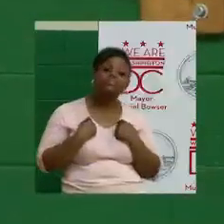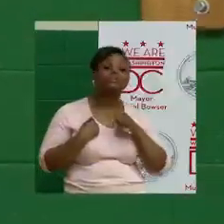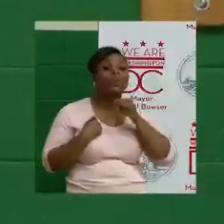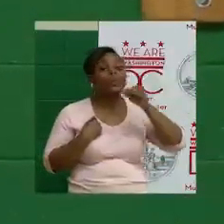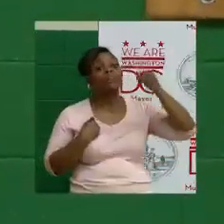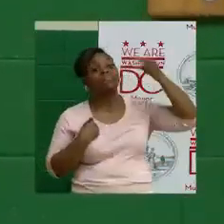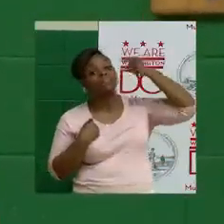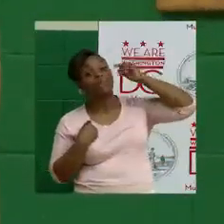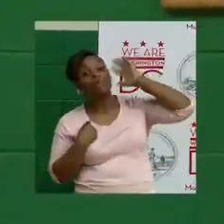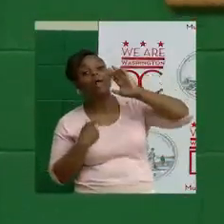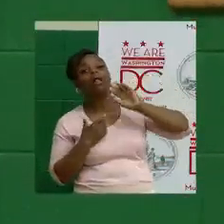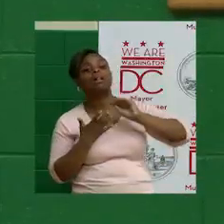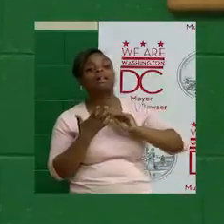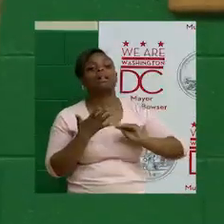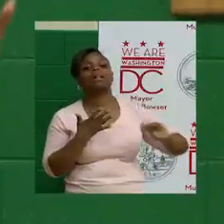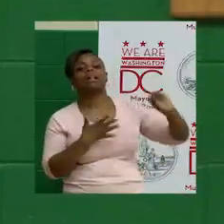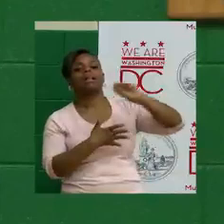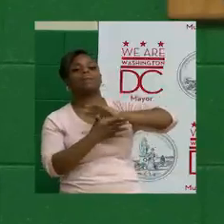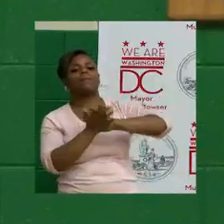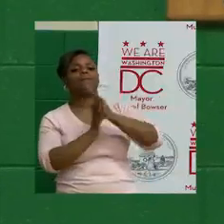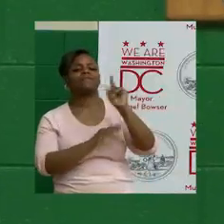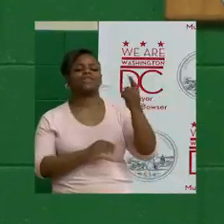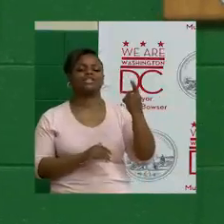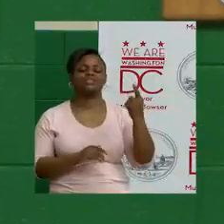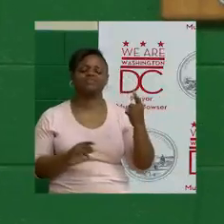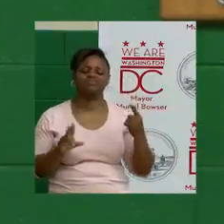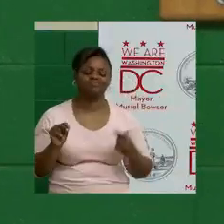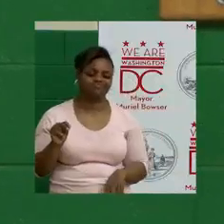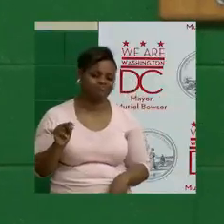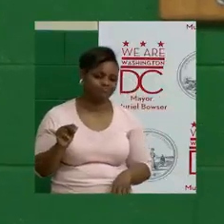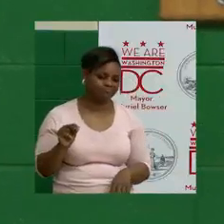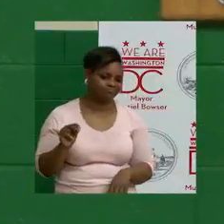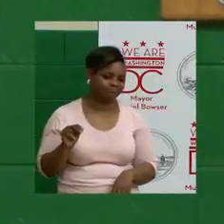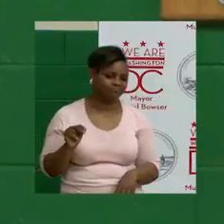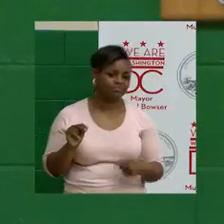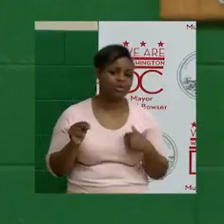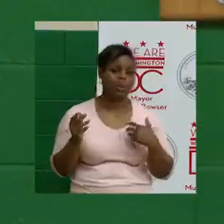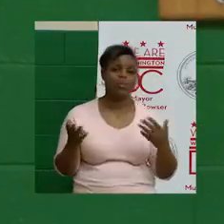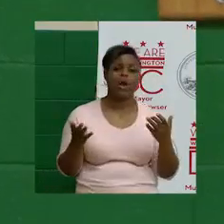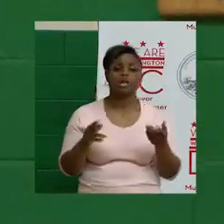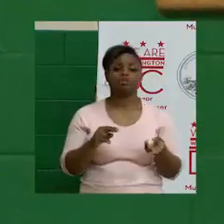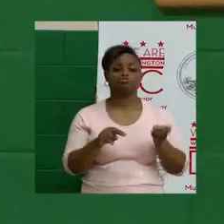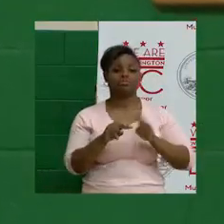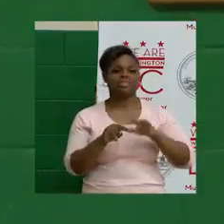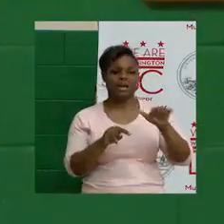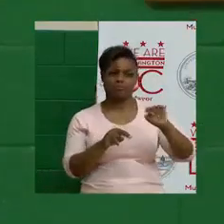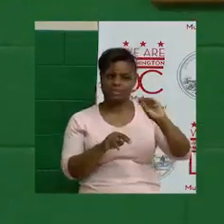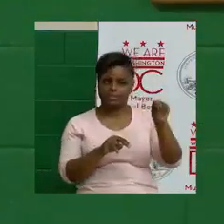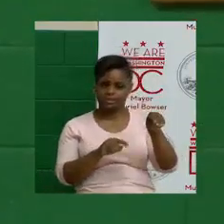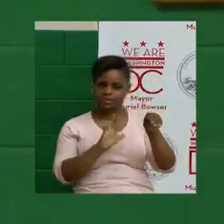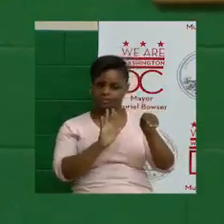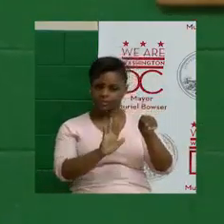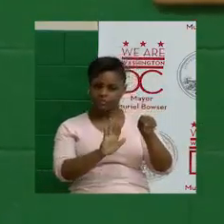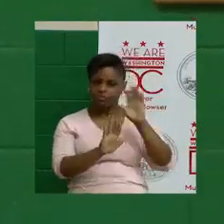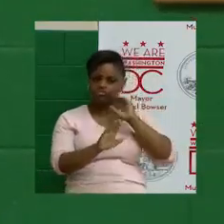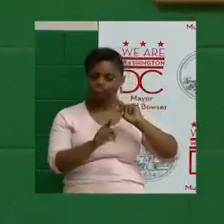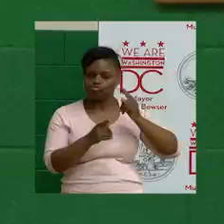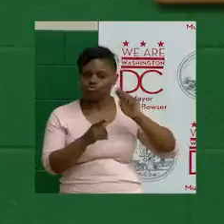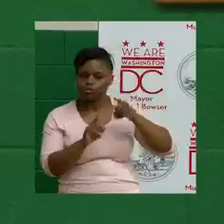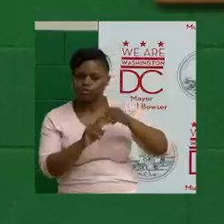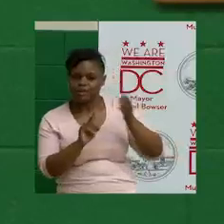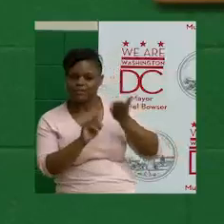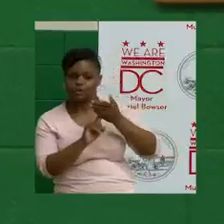think that I'm going to move up to first, but I would love to just increase that percentage. So I'm going to try and give a pitch.